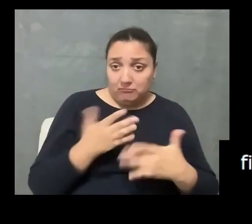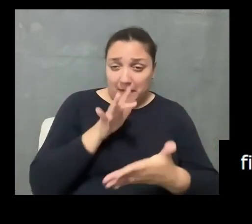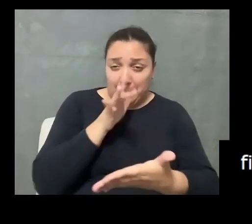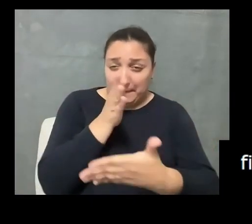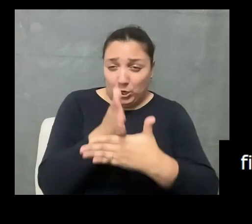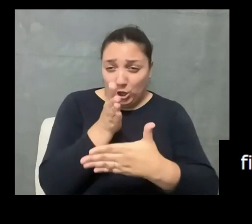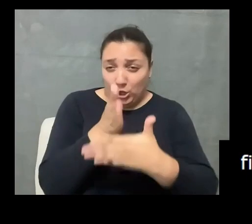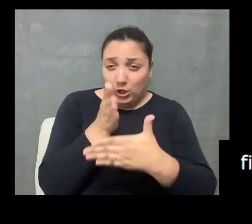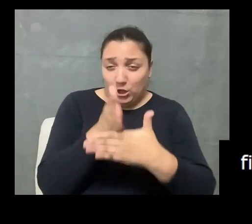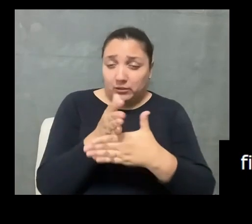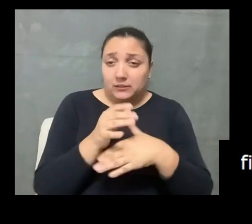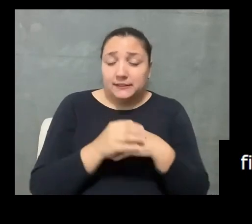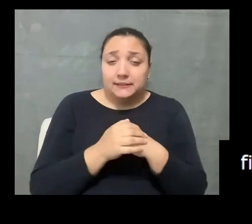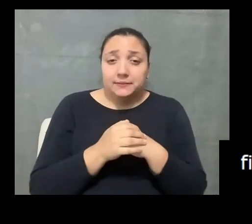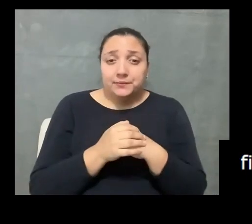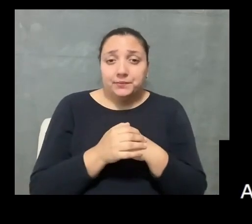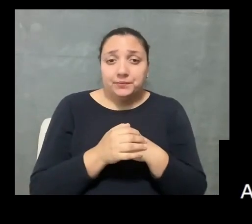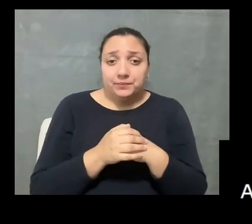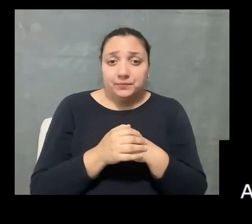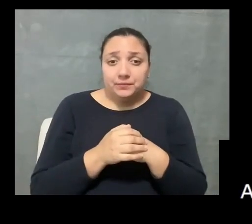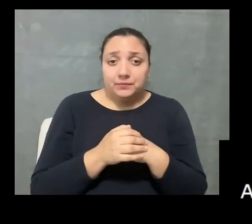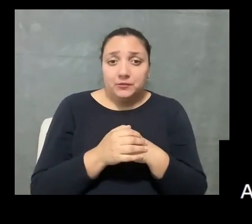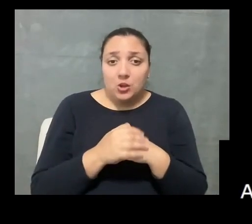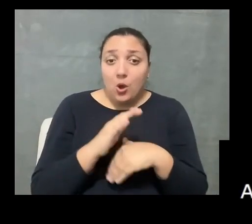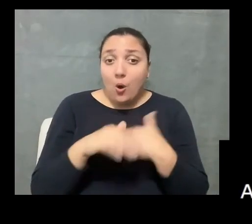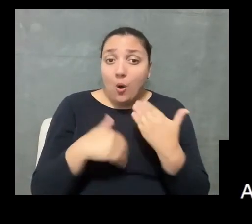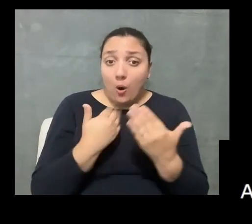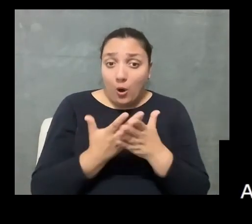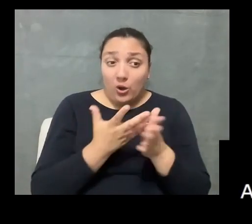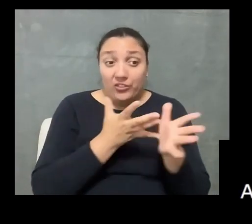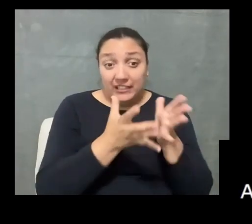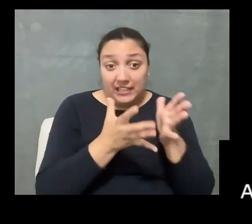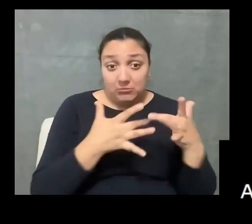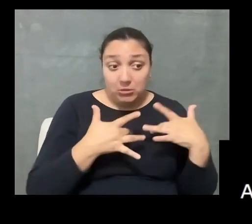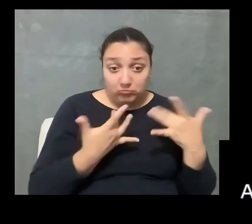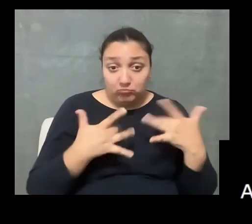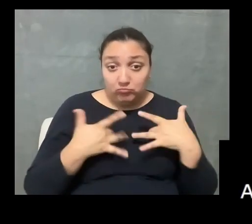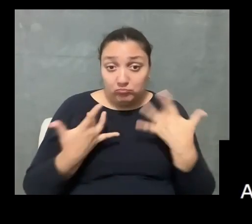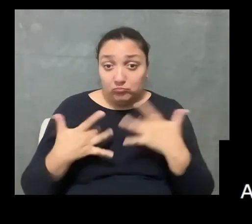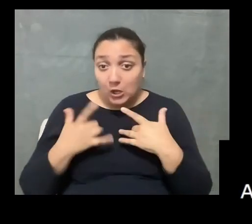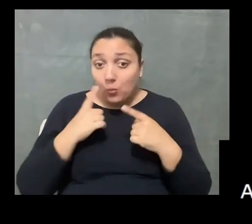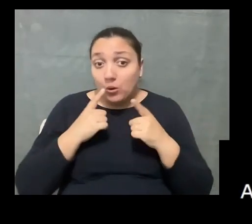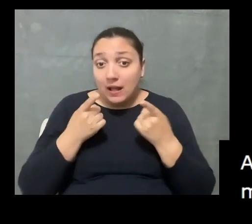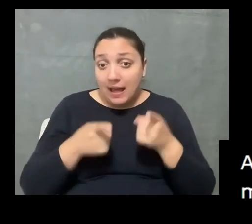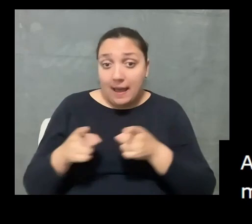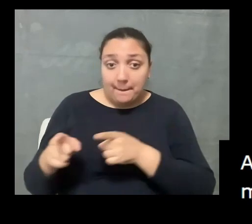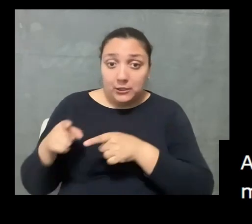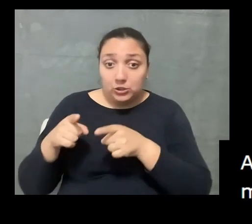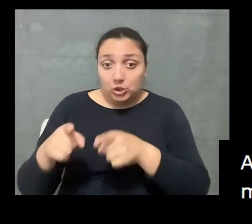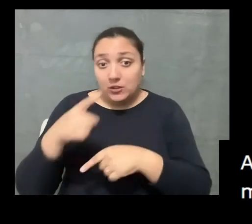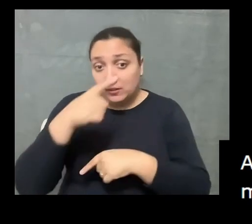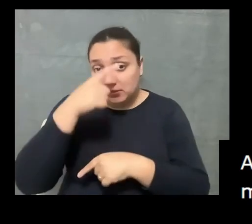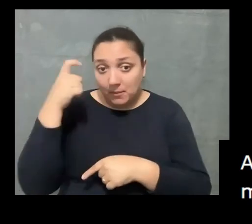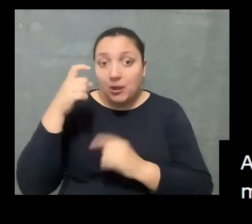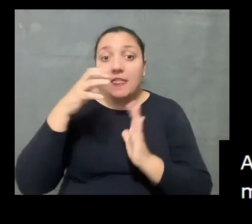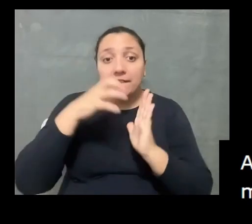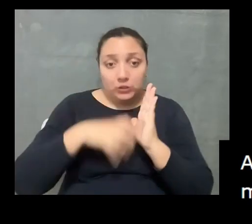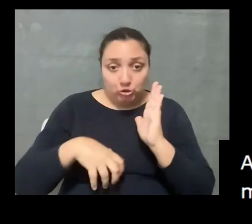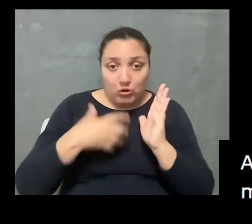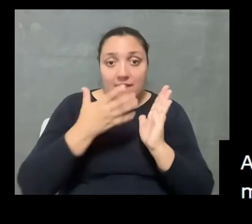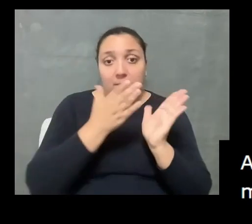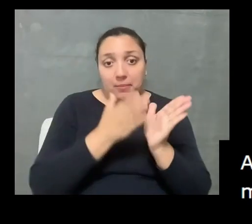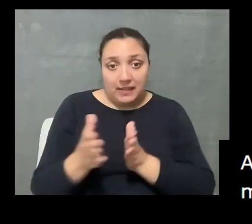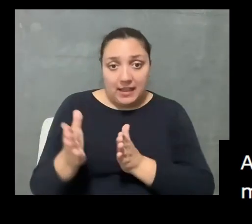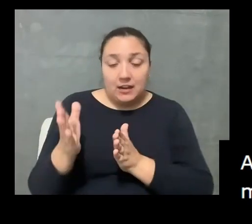line. And all of the engagement that I talked about will continue through the summer, at which point we will have a draft plan and we'll come back out